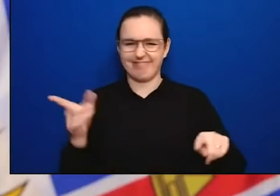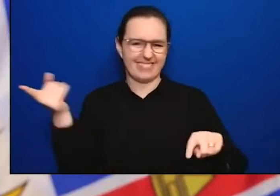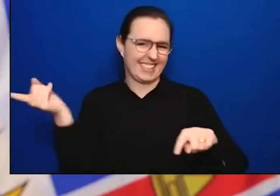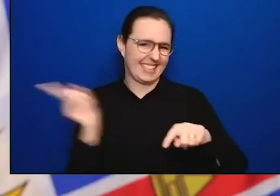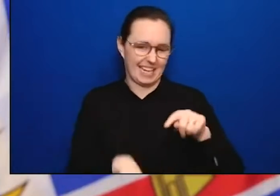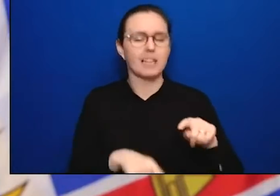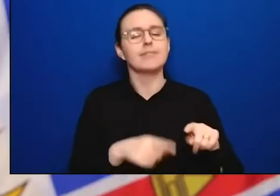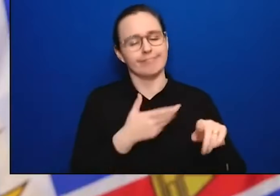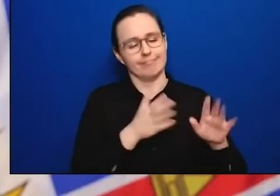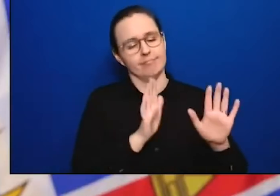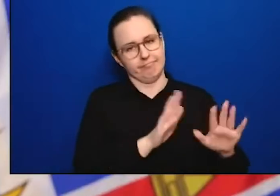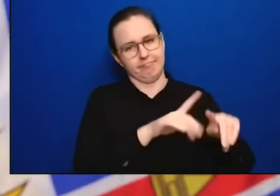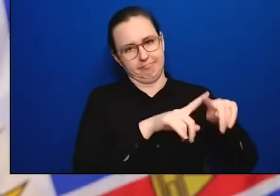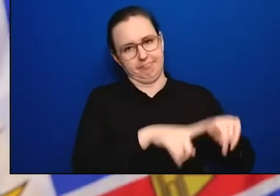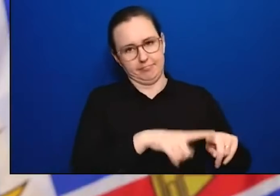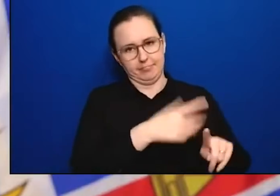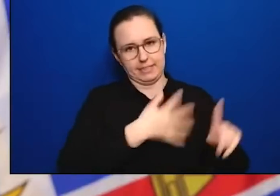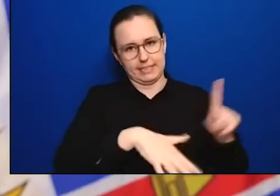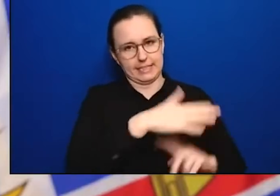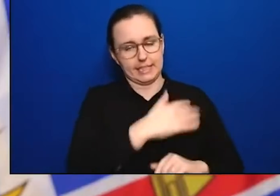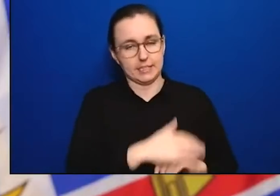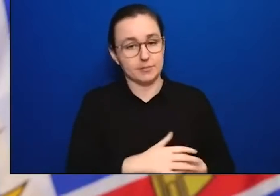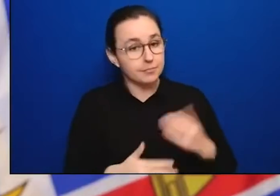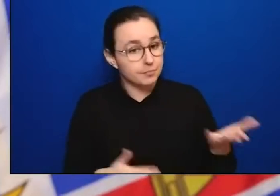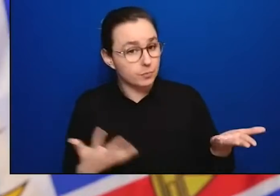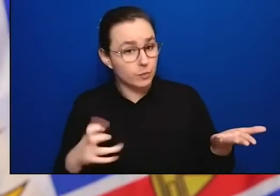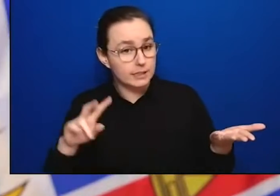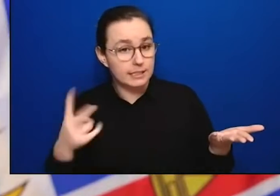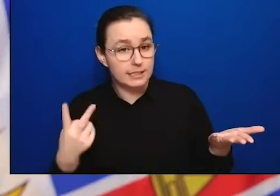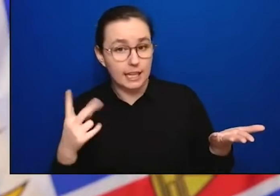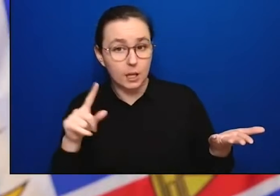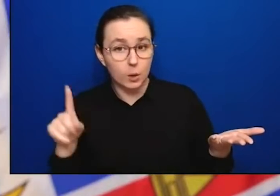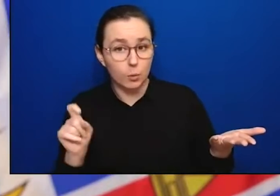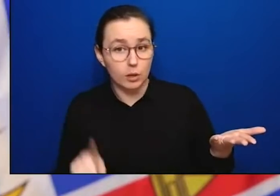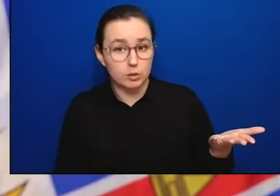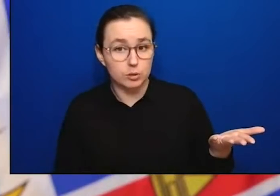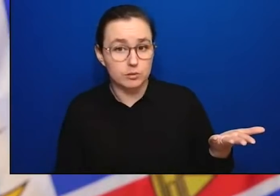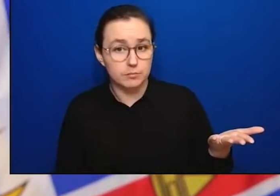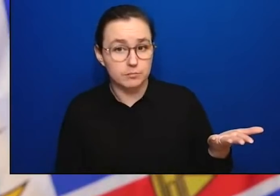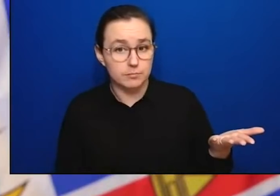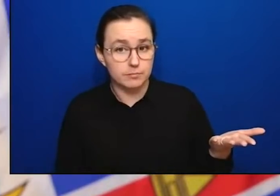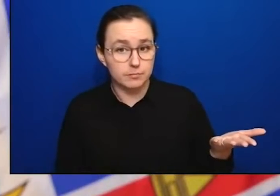more risky depending on the setting. Richard, do you have a follow-up?